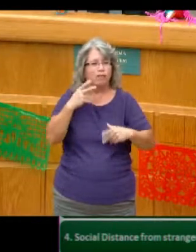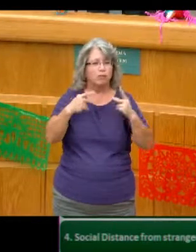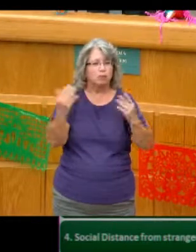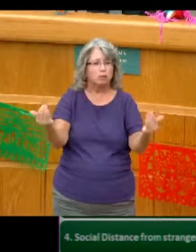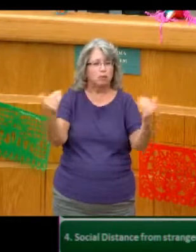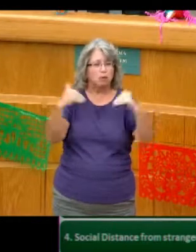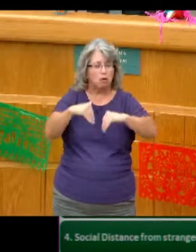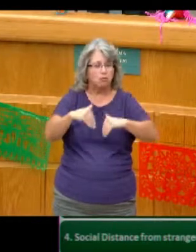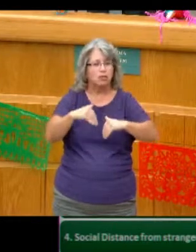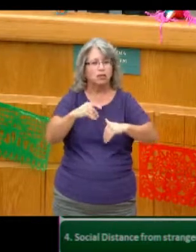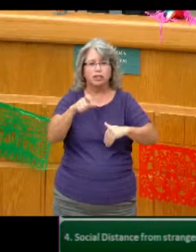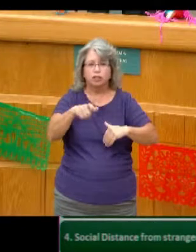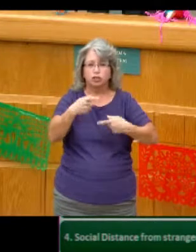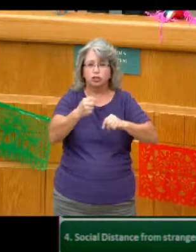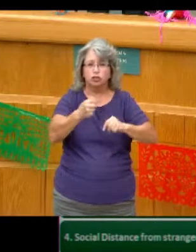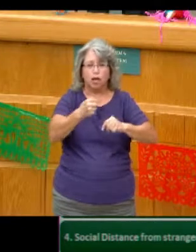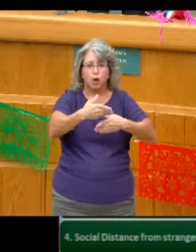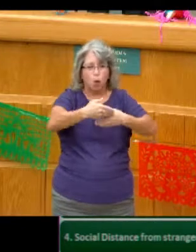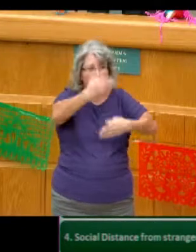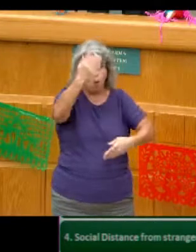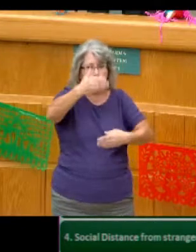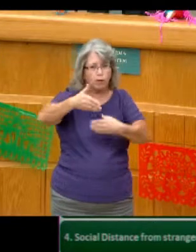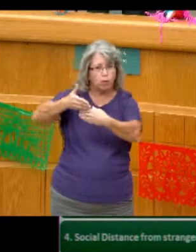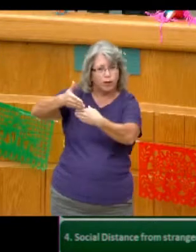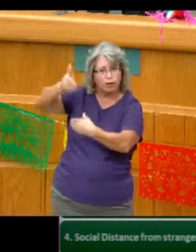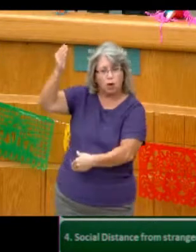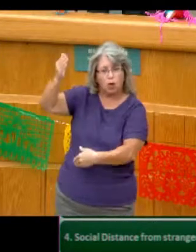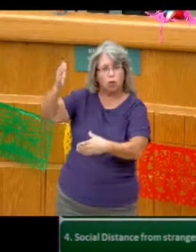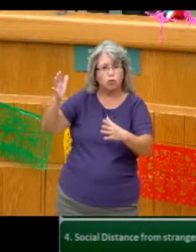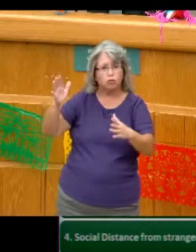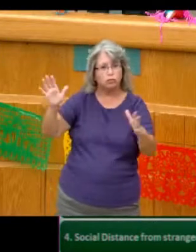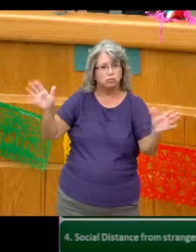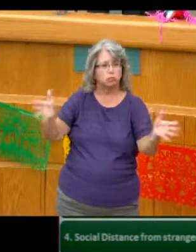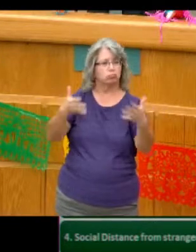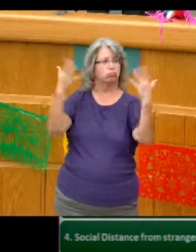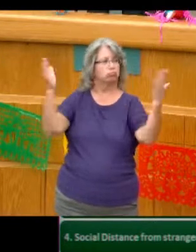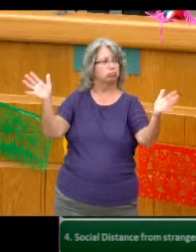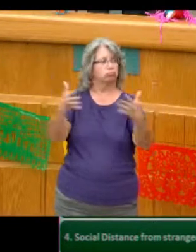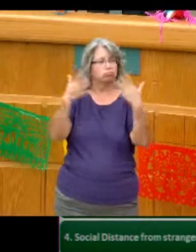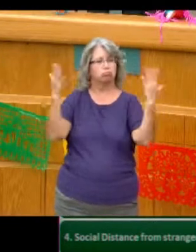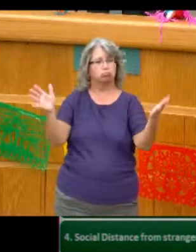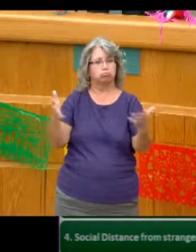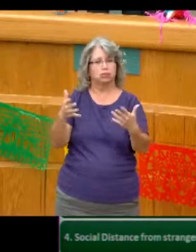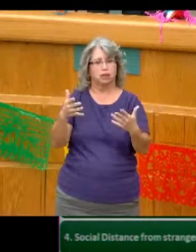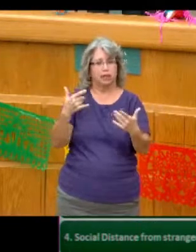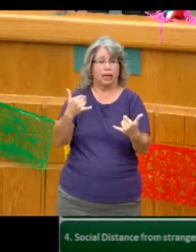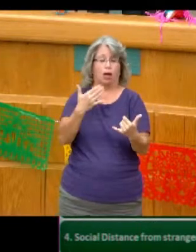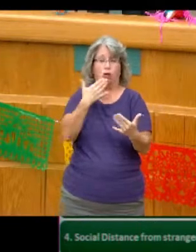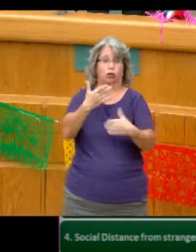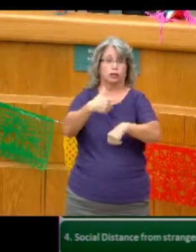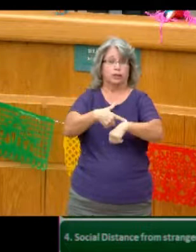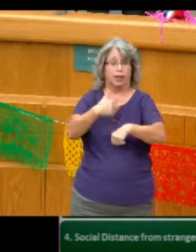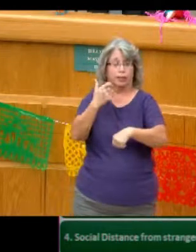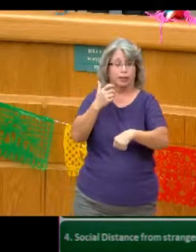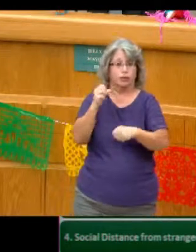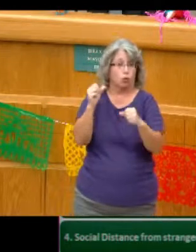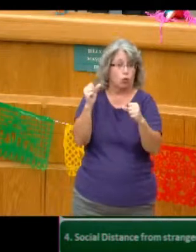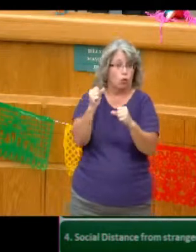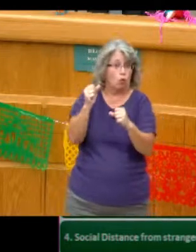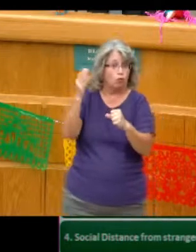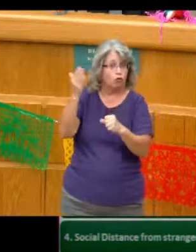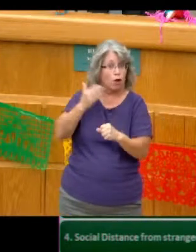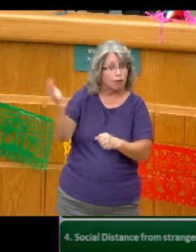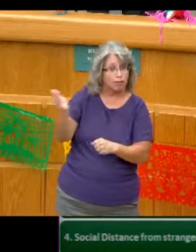little front, it's a good time to air out your house. Purchase hand sanitizers and